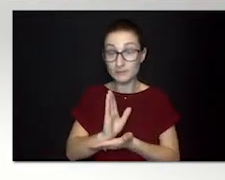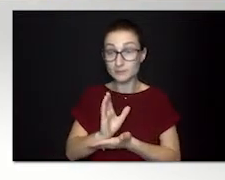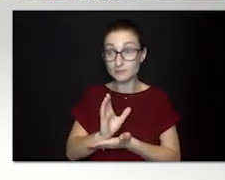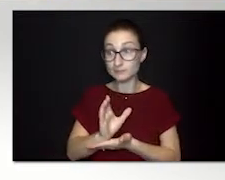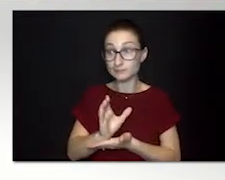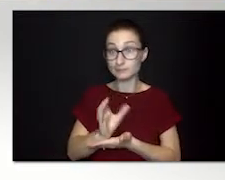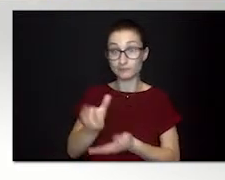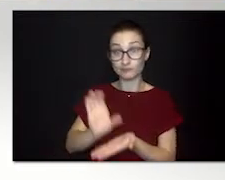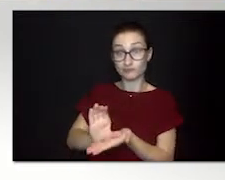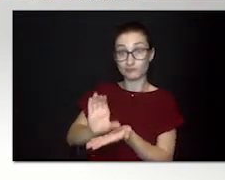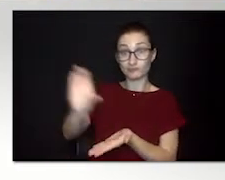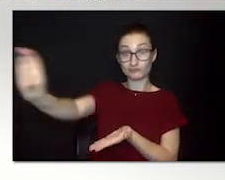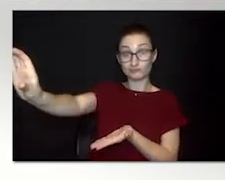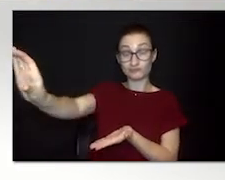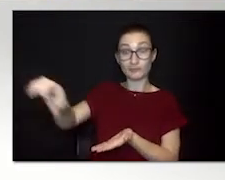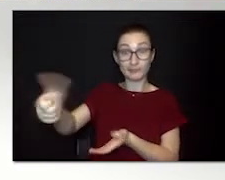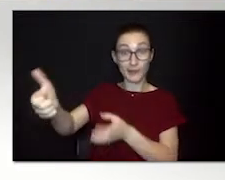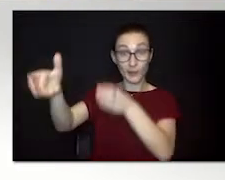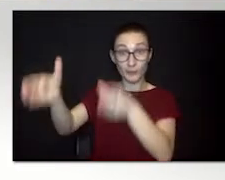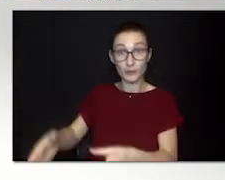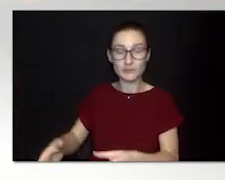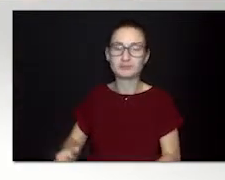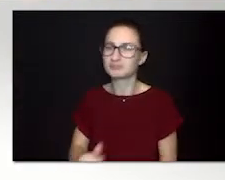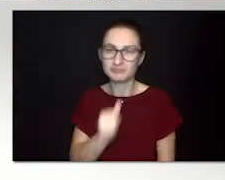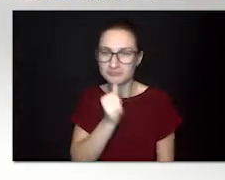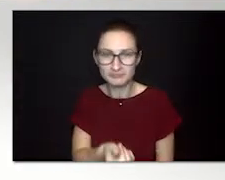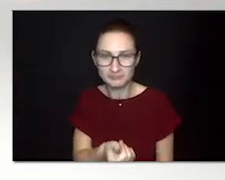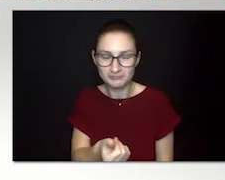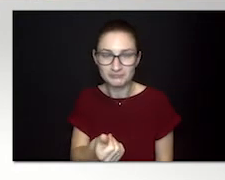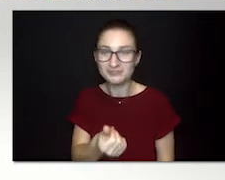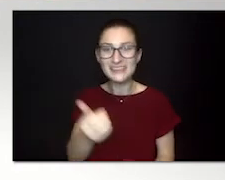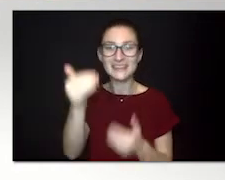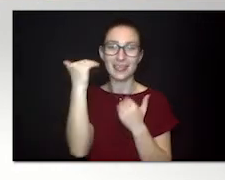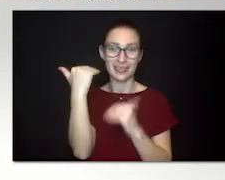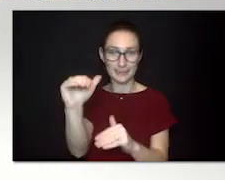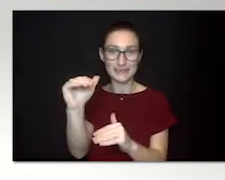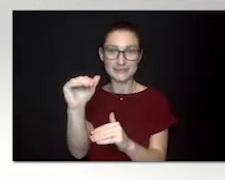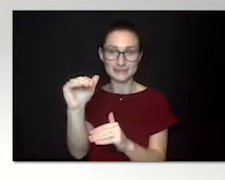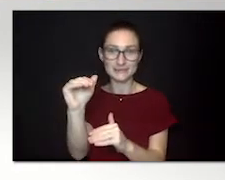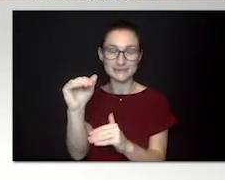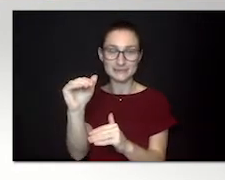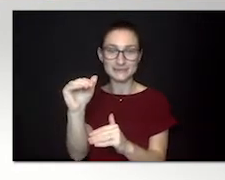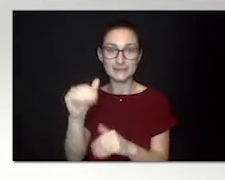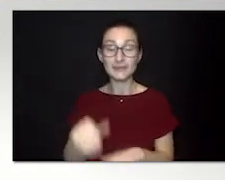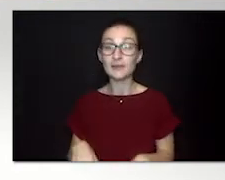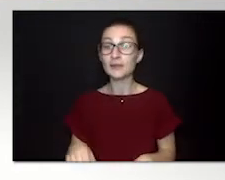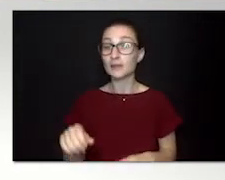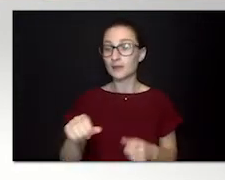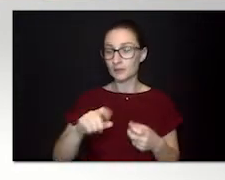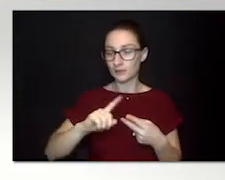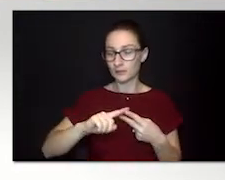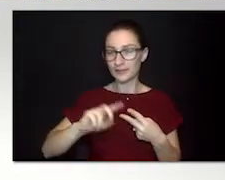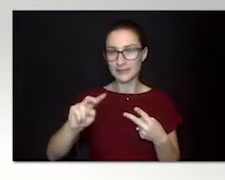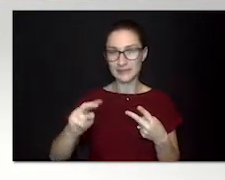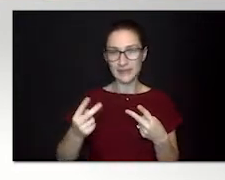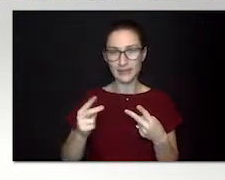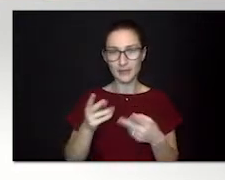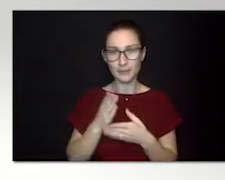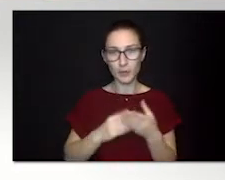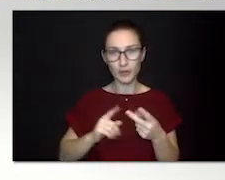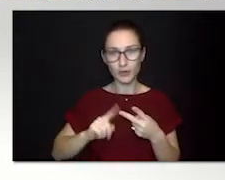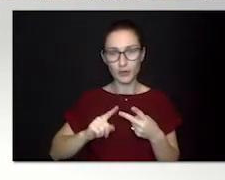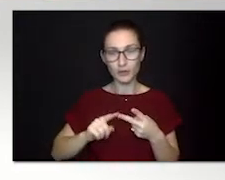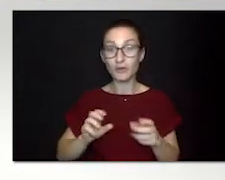are being gifted to someone else to act on their behalf, it is limited. And then the other question, or the other part of it